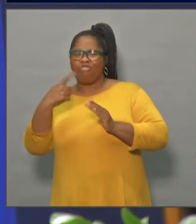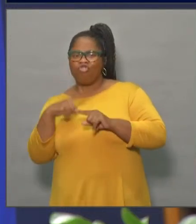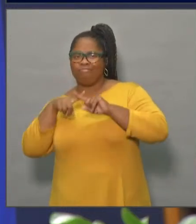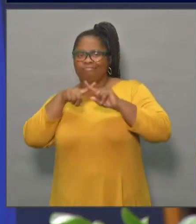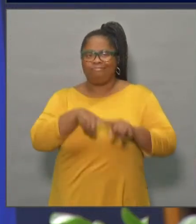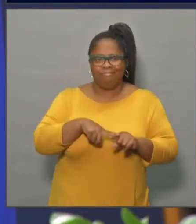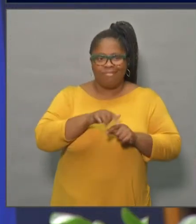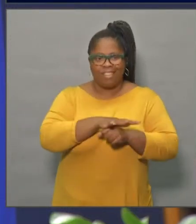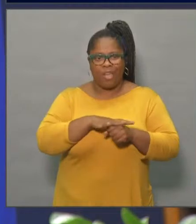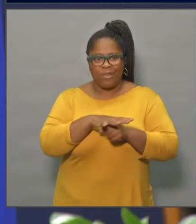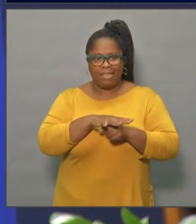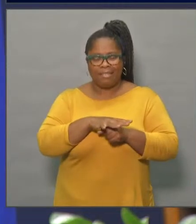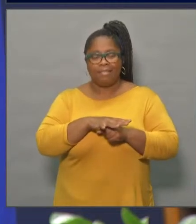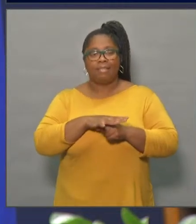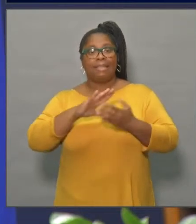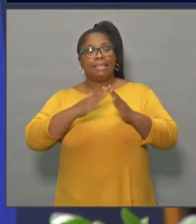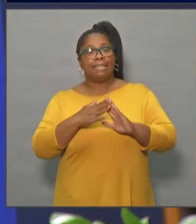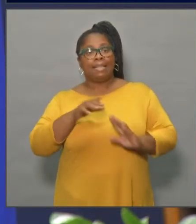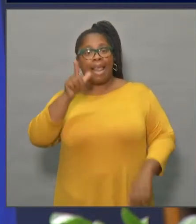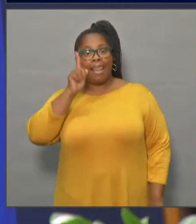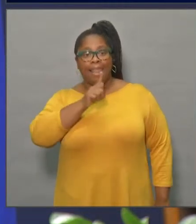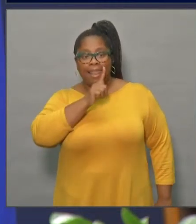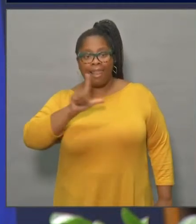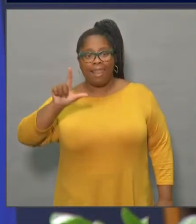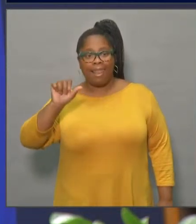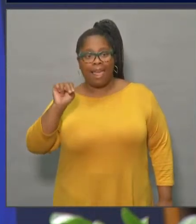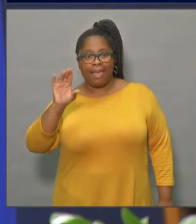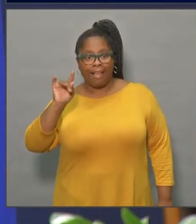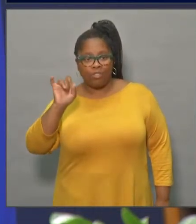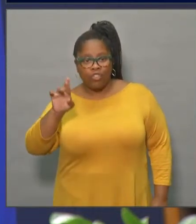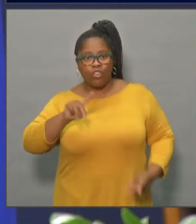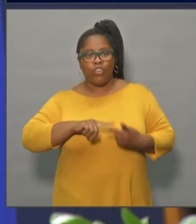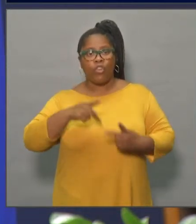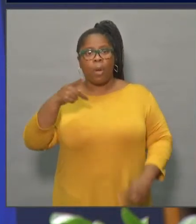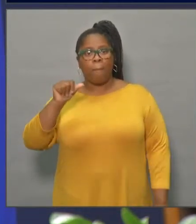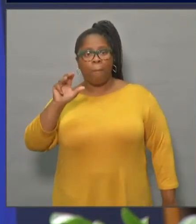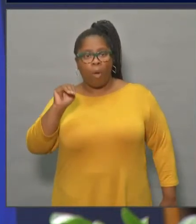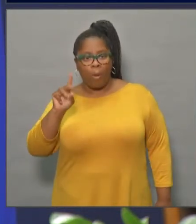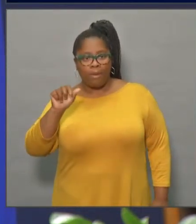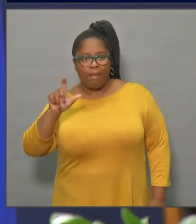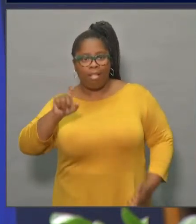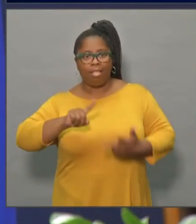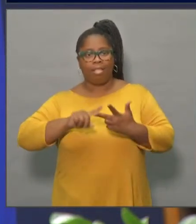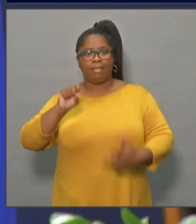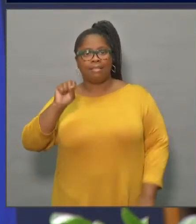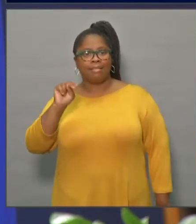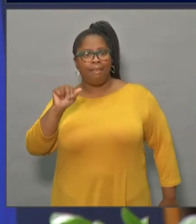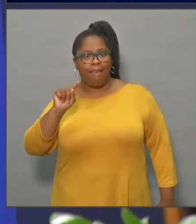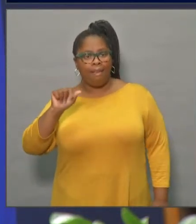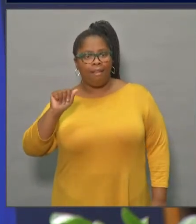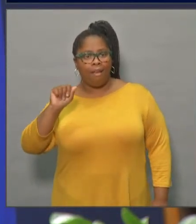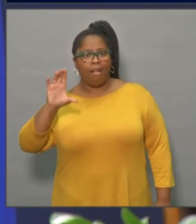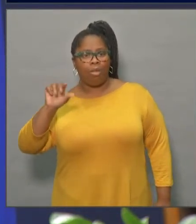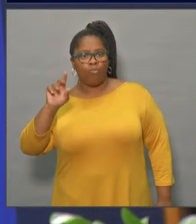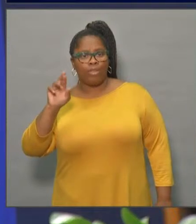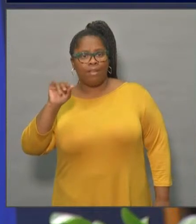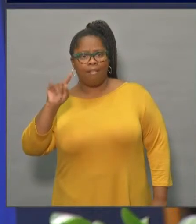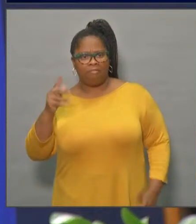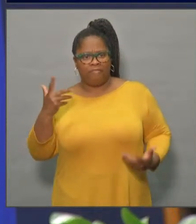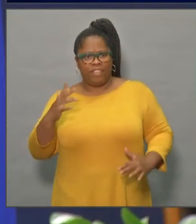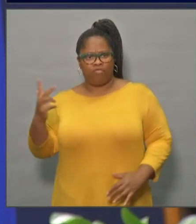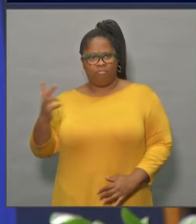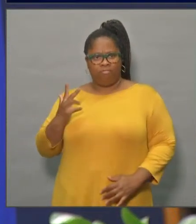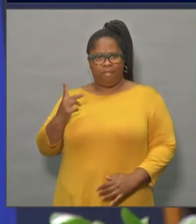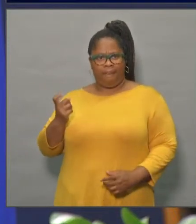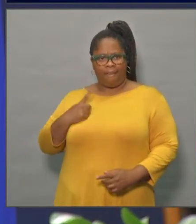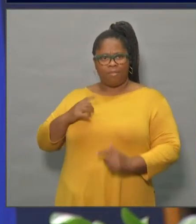The cities of Santa Clarita, Lancaster, and Palmdale have approached me to discuss how they can meet the benchmark criteria. I have